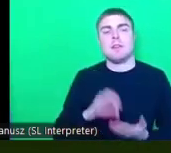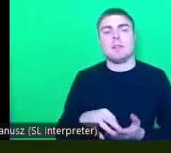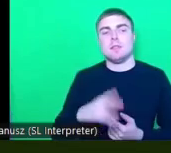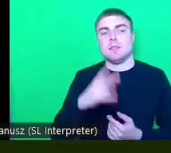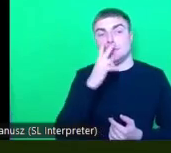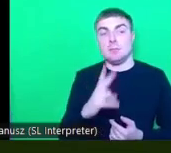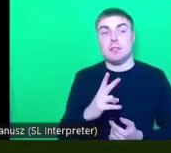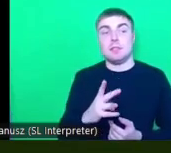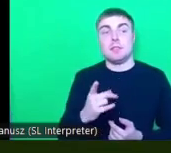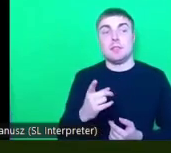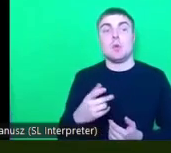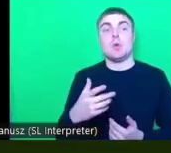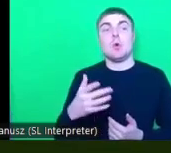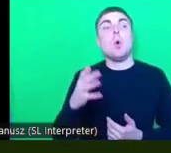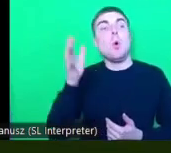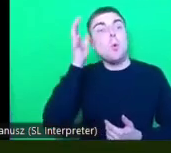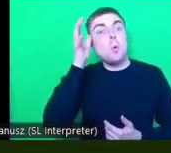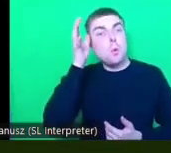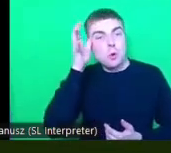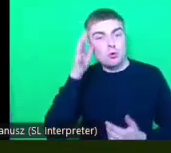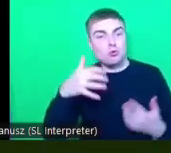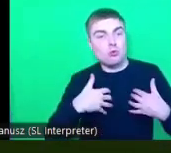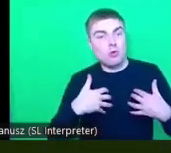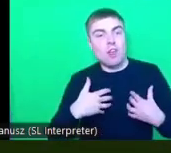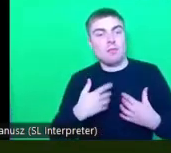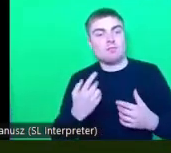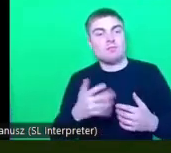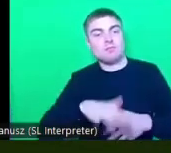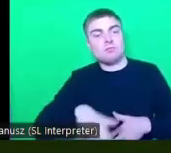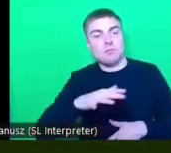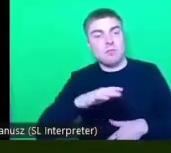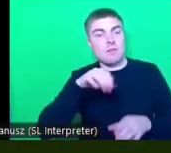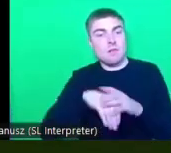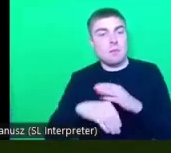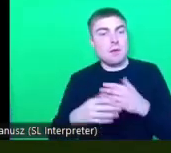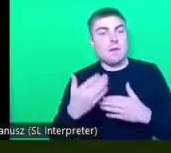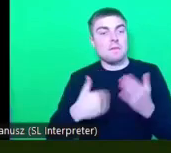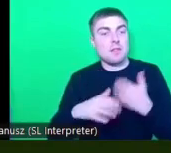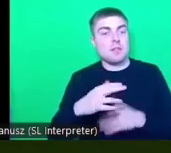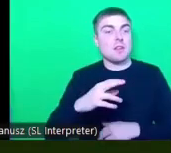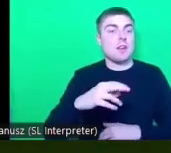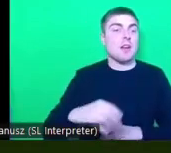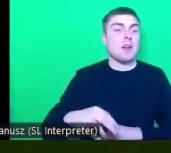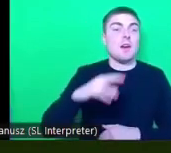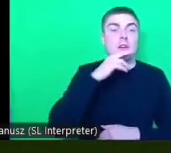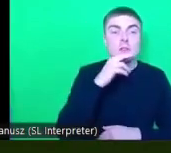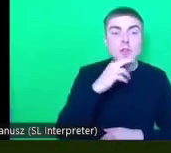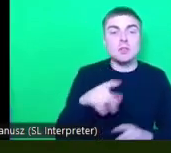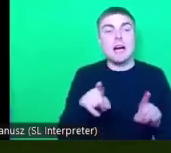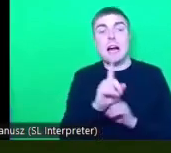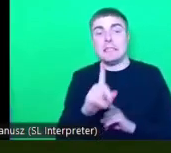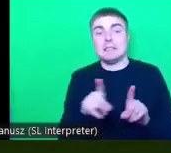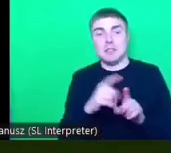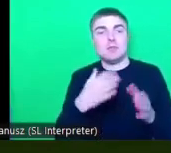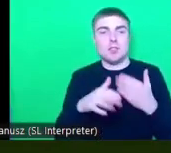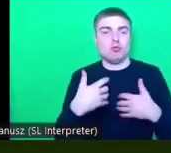hunters, they compensate for wolf predation, leading to that they will have an increase in